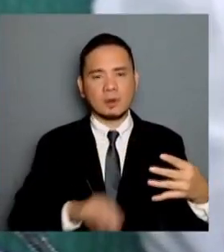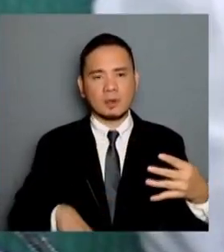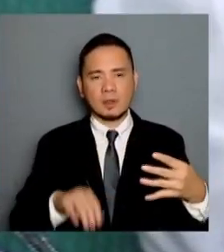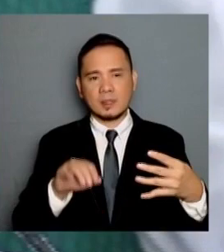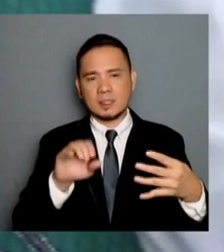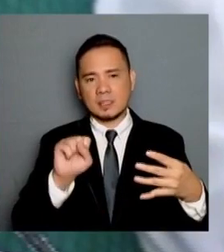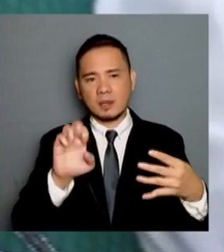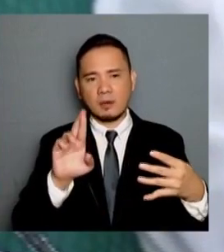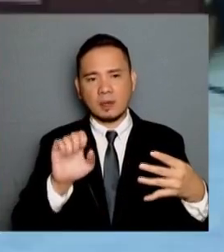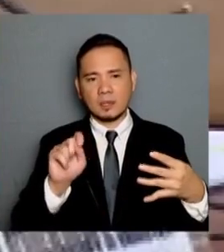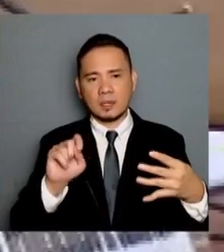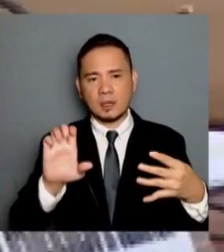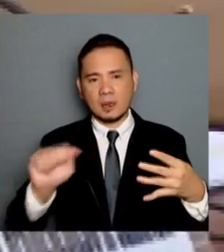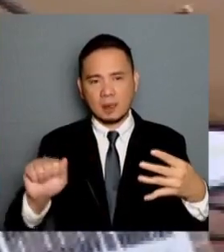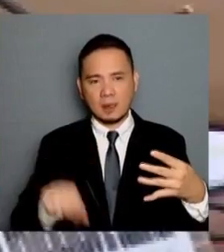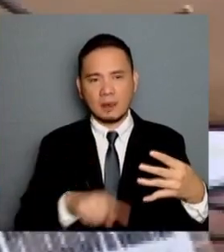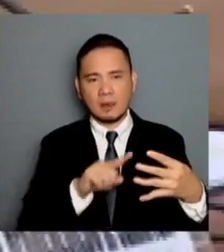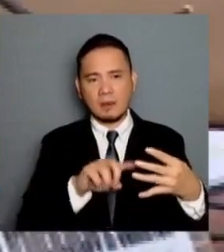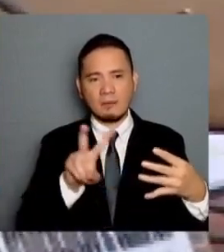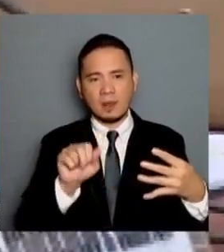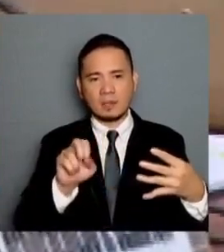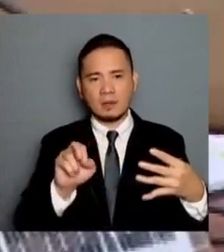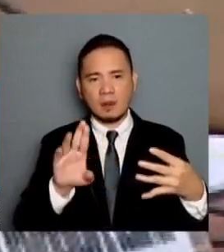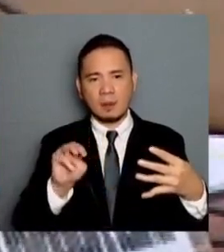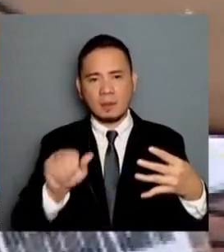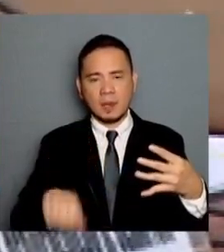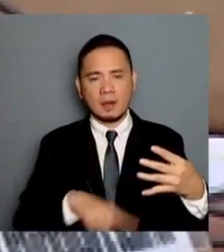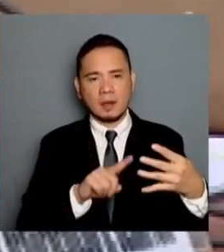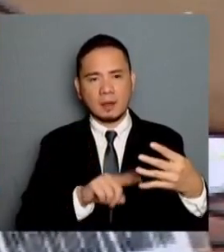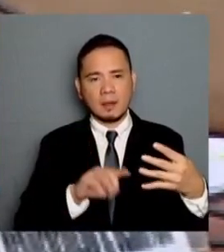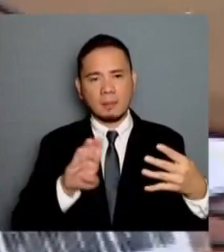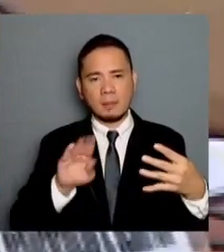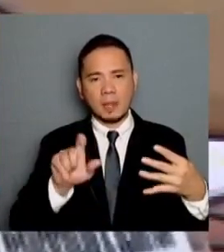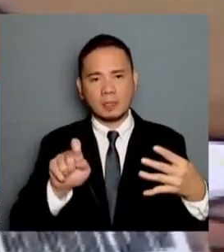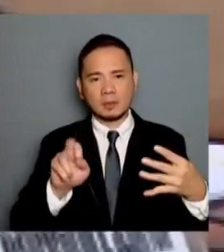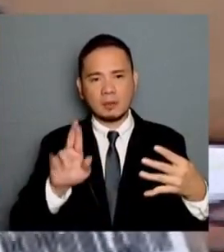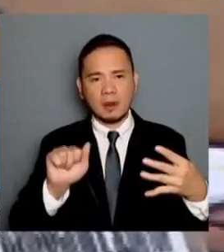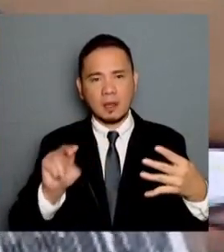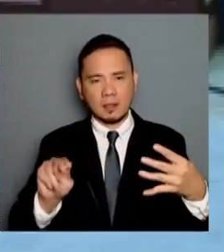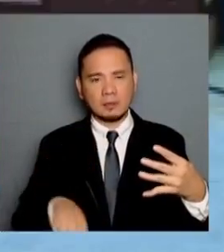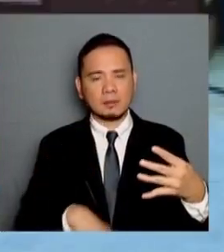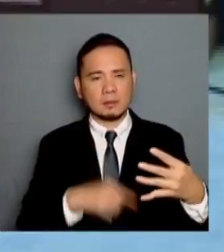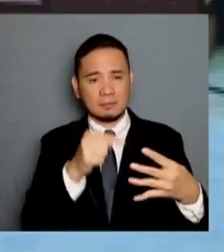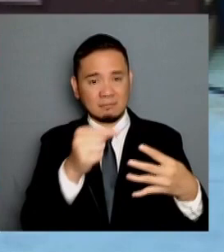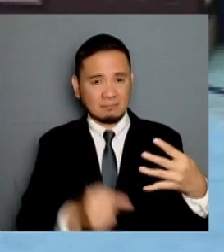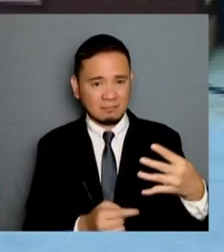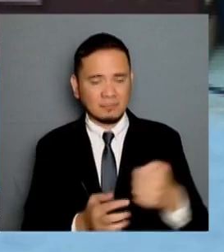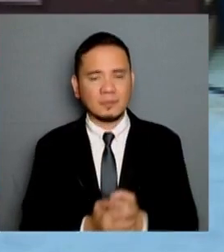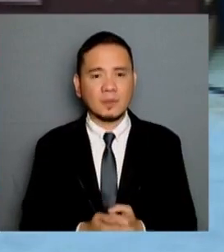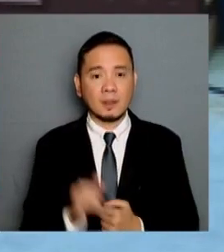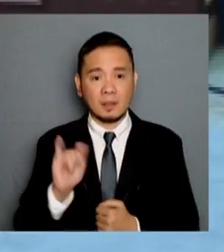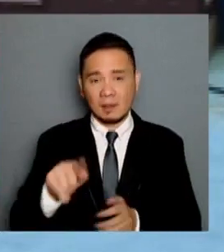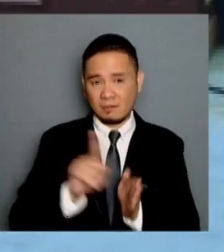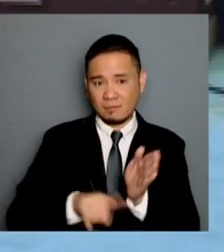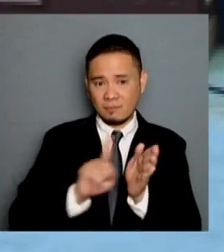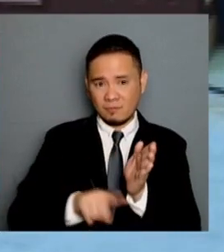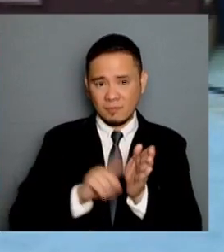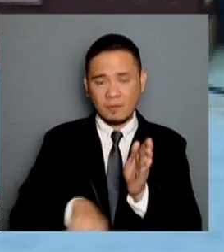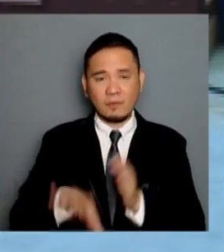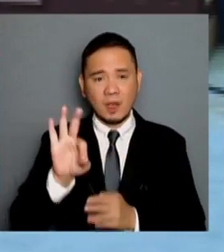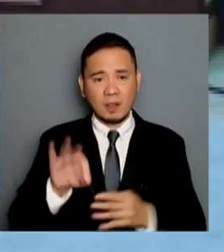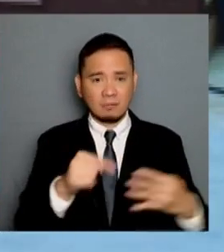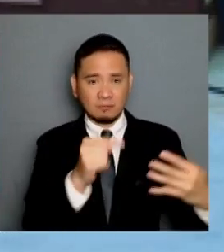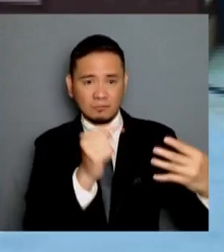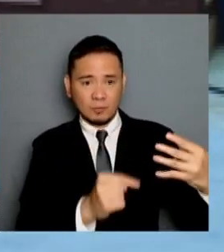Serafica, Aurelio Valderrama, and Roland Beltran. The decision stated that the investigation found officials who signed the